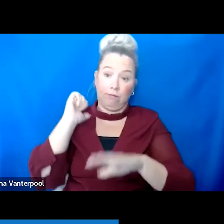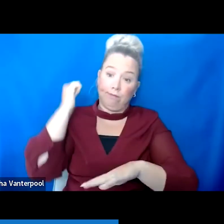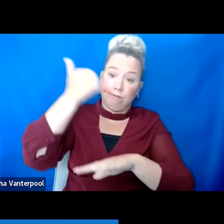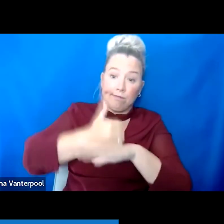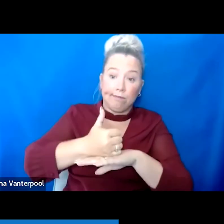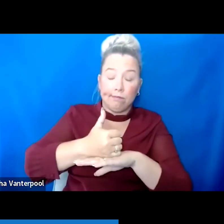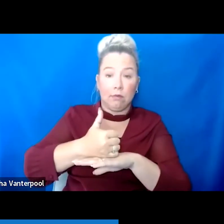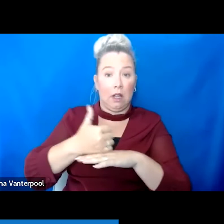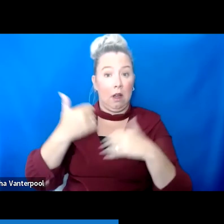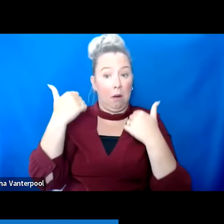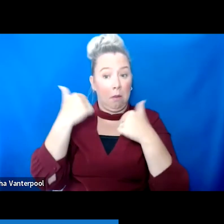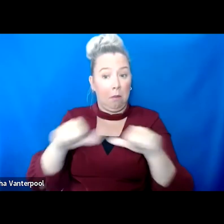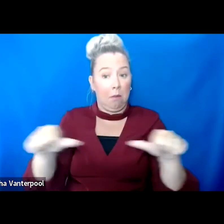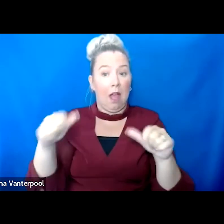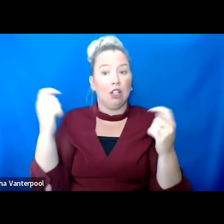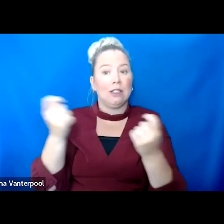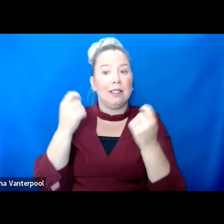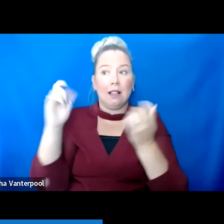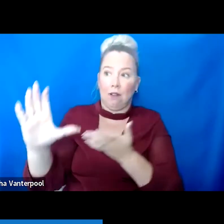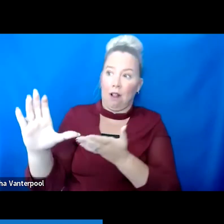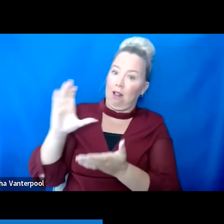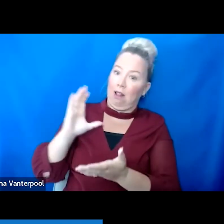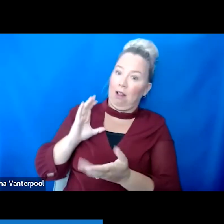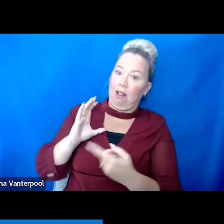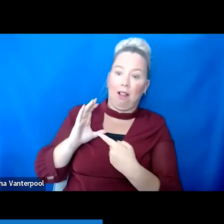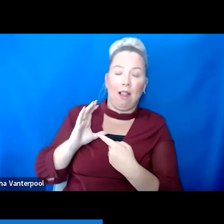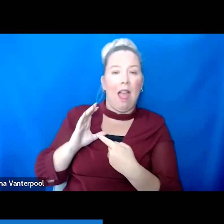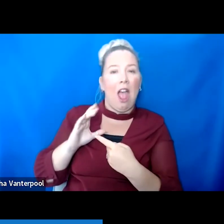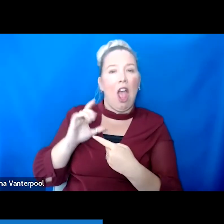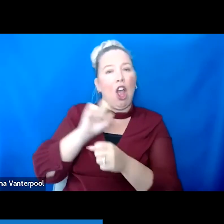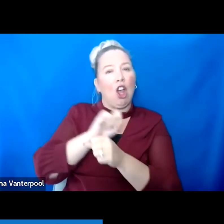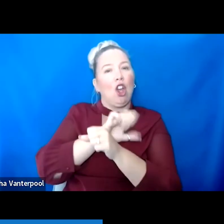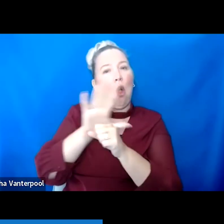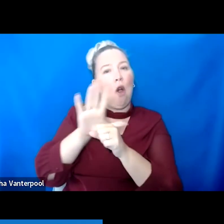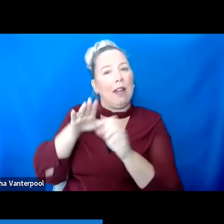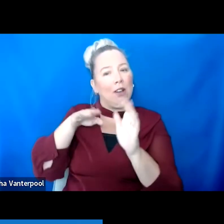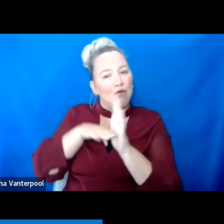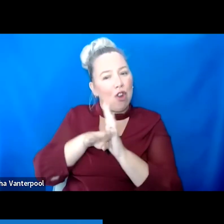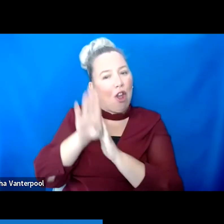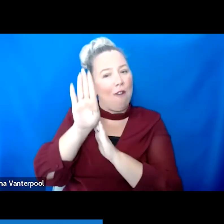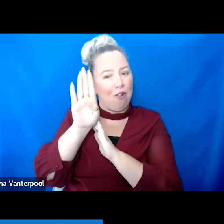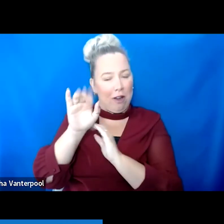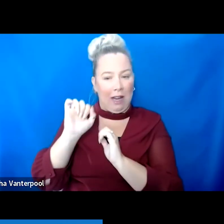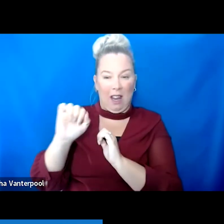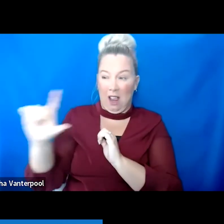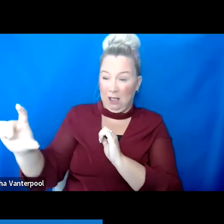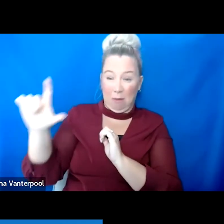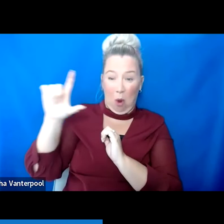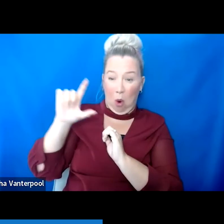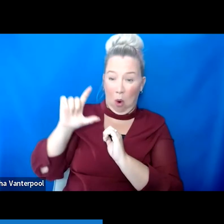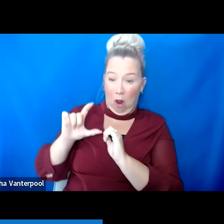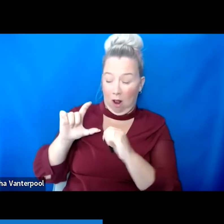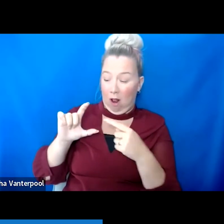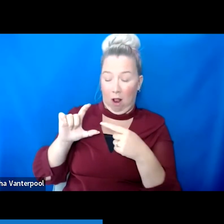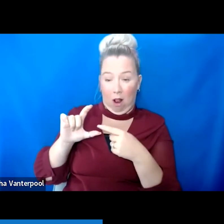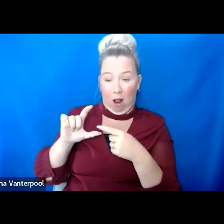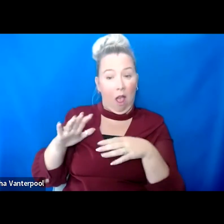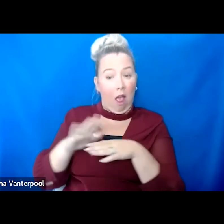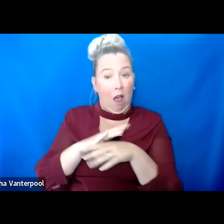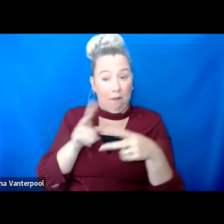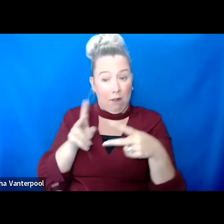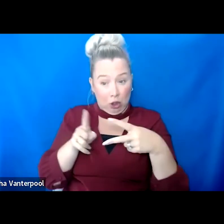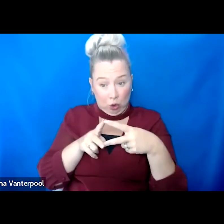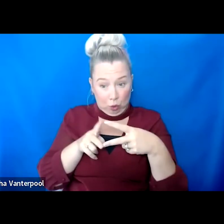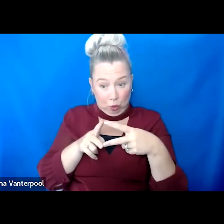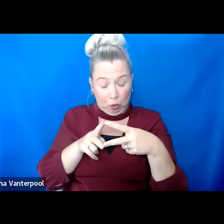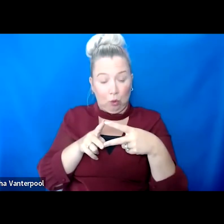from the COVID recovery grant. The grant funding was a small pot of funding to do two things.